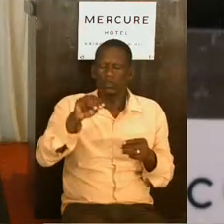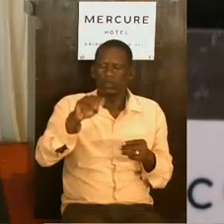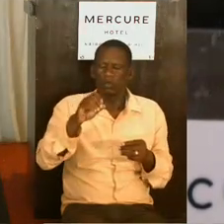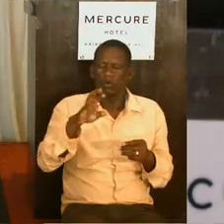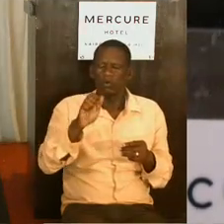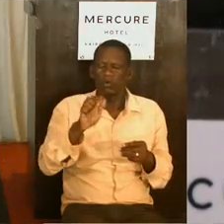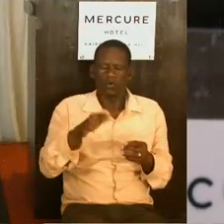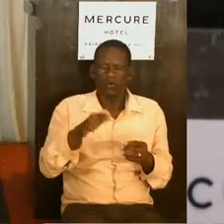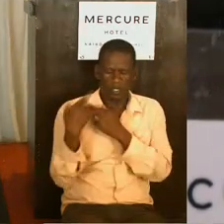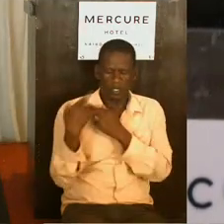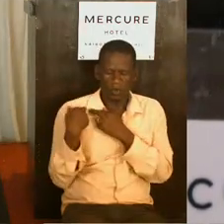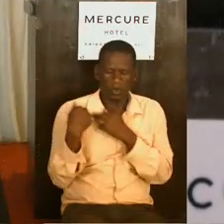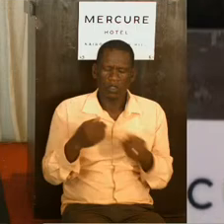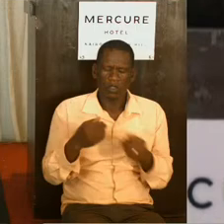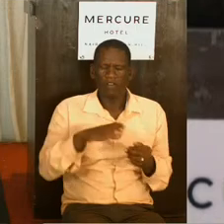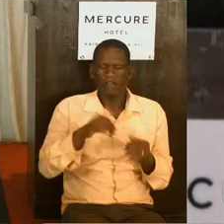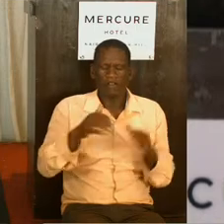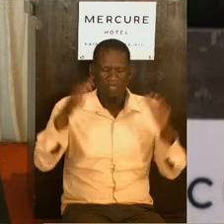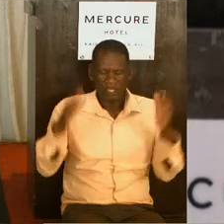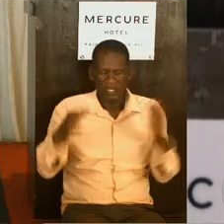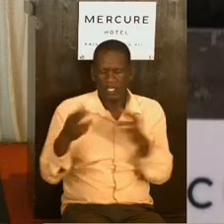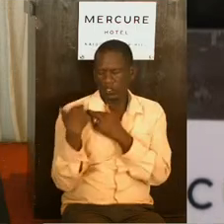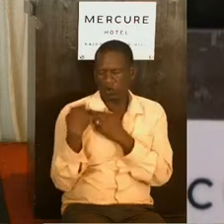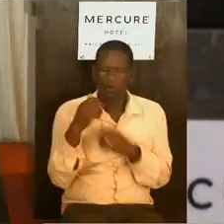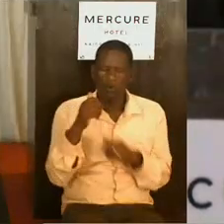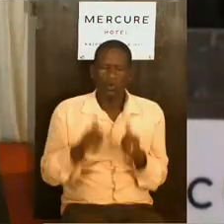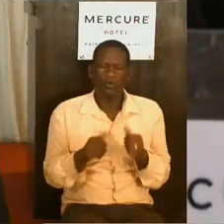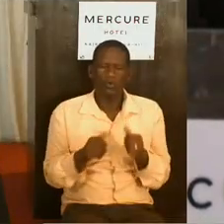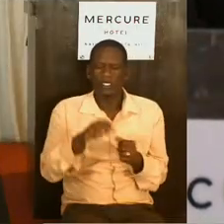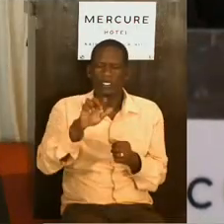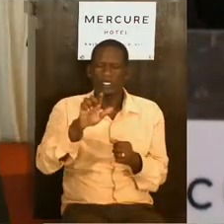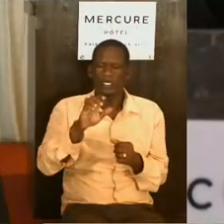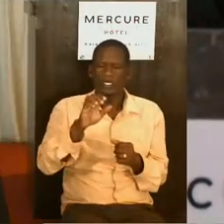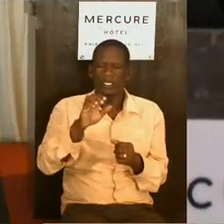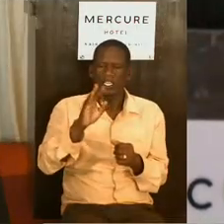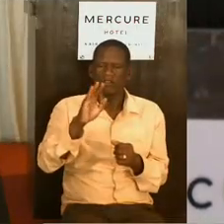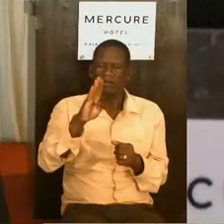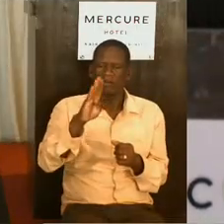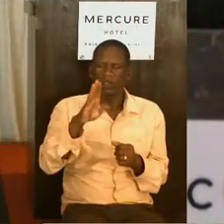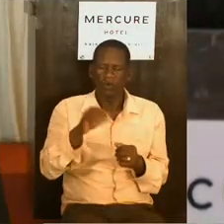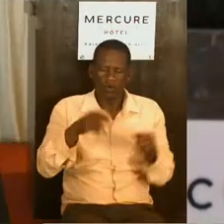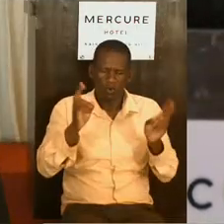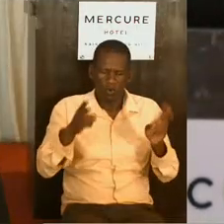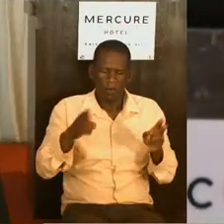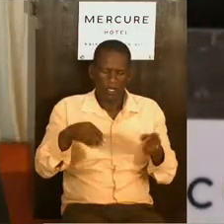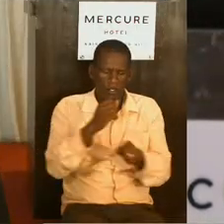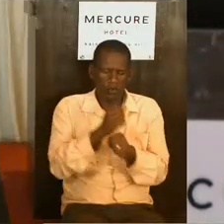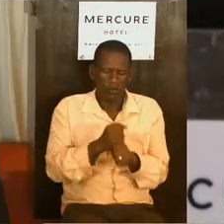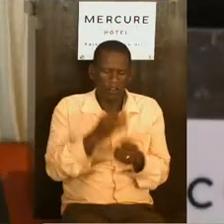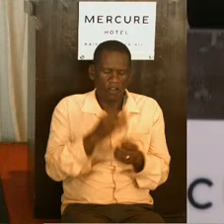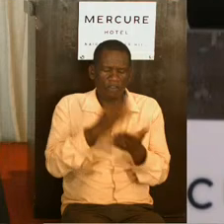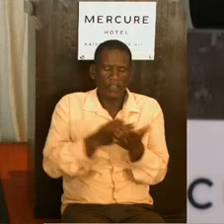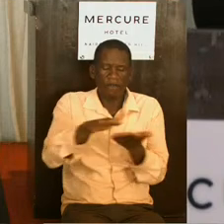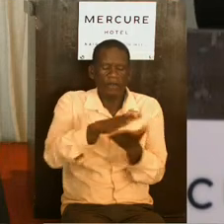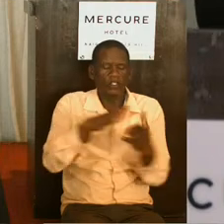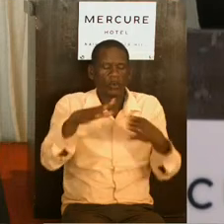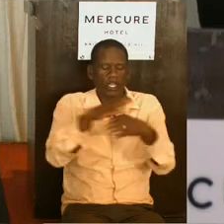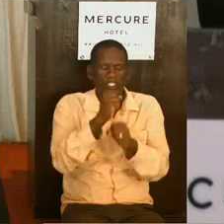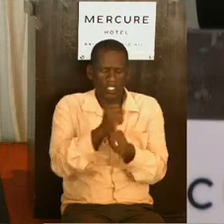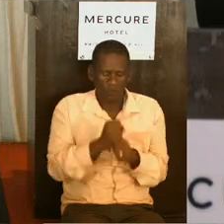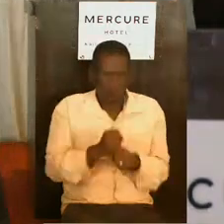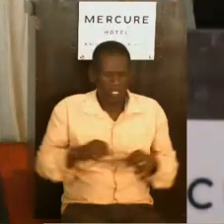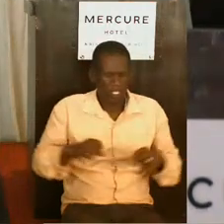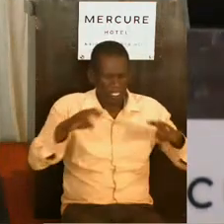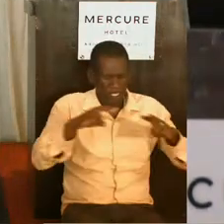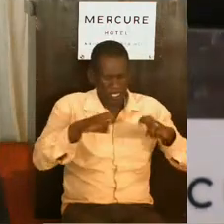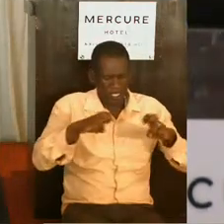is that another great law of which the fbos they usually do a checking